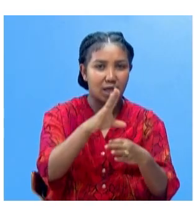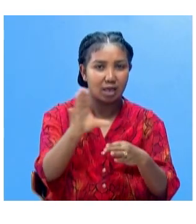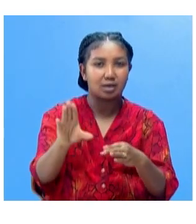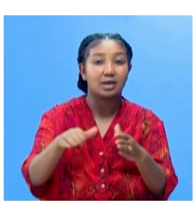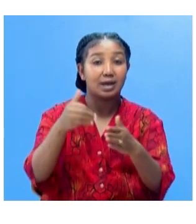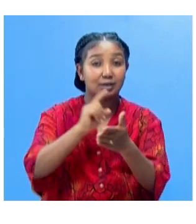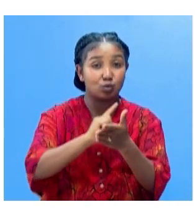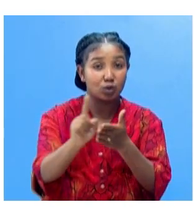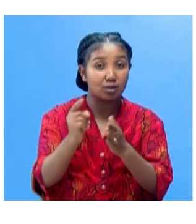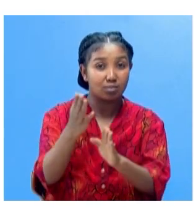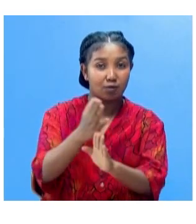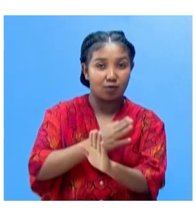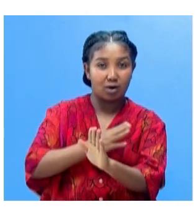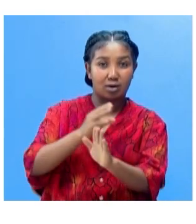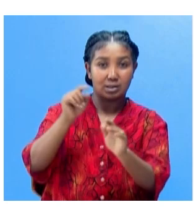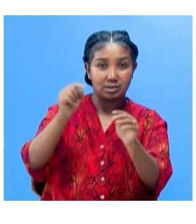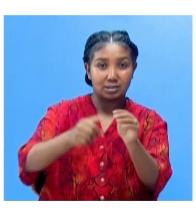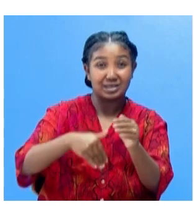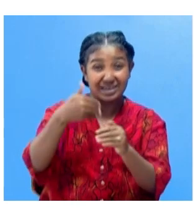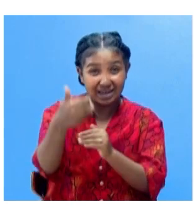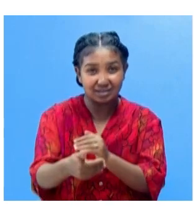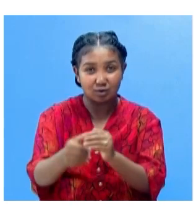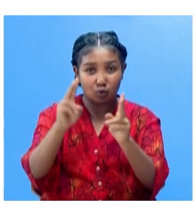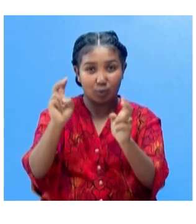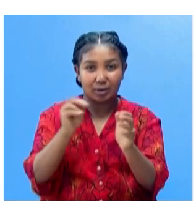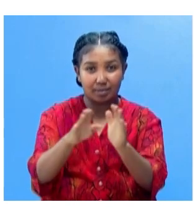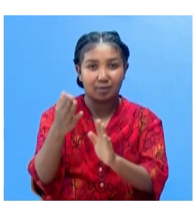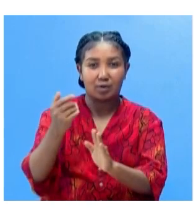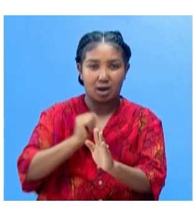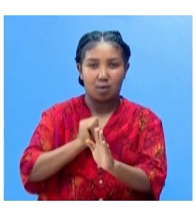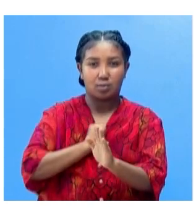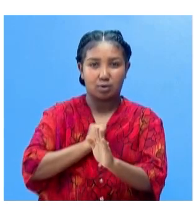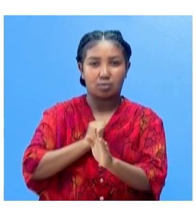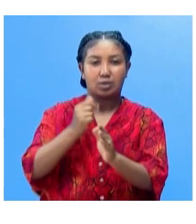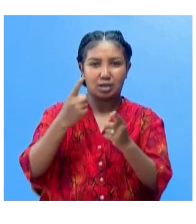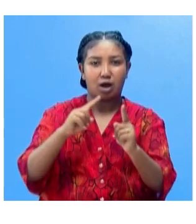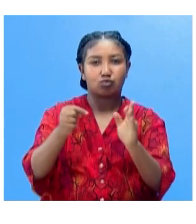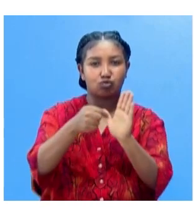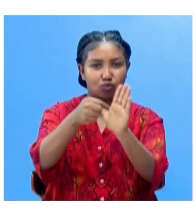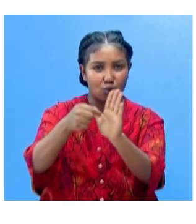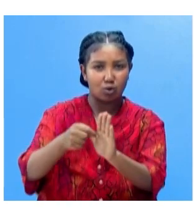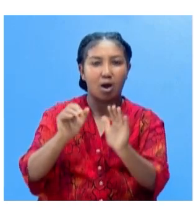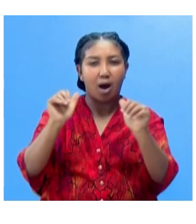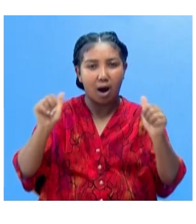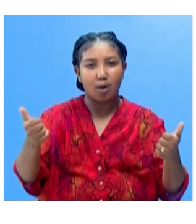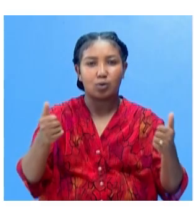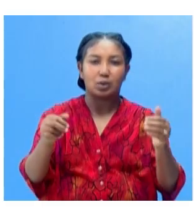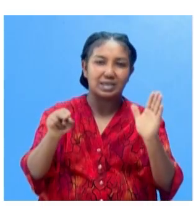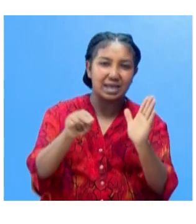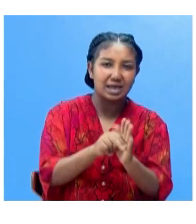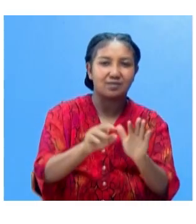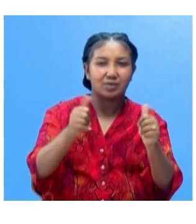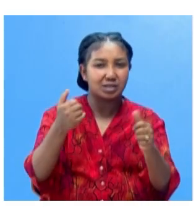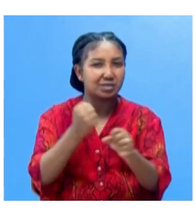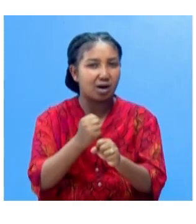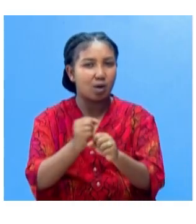and next week, before I pass on to the next topic, I will try to show you how you make negative